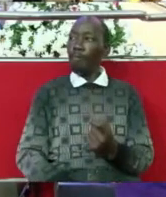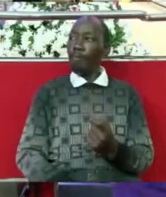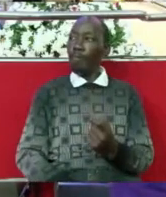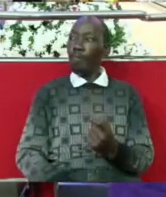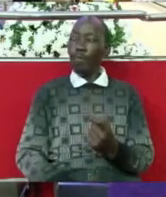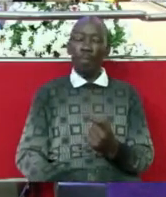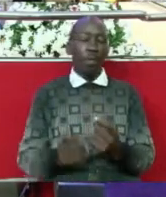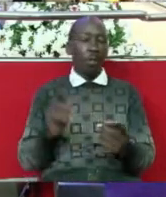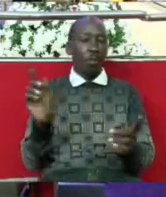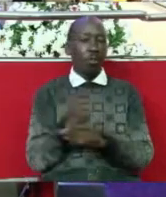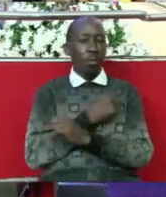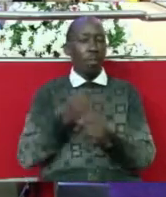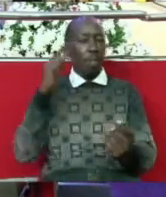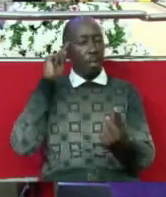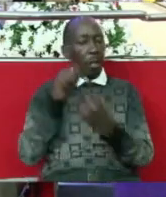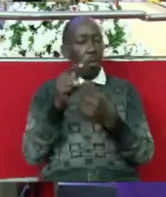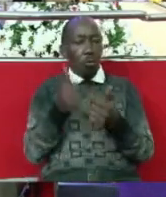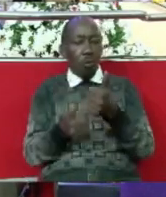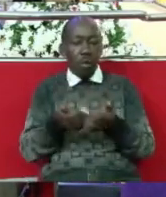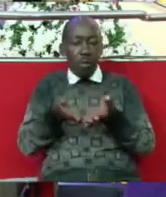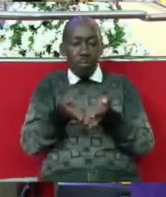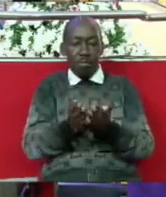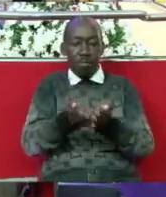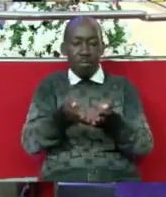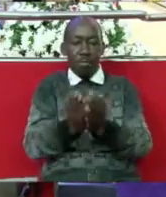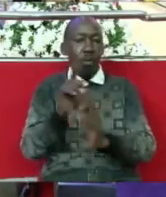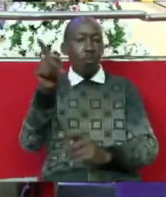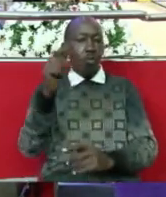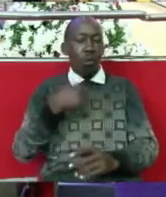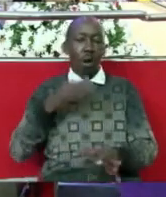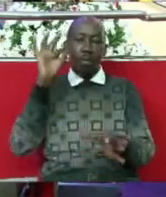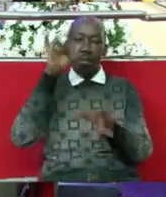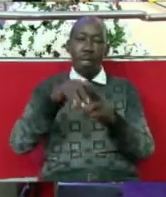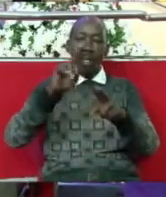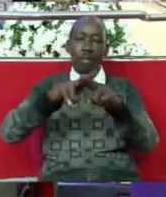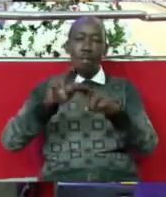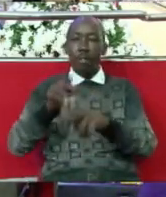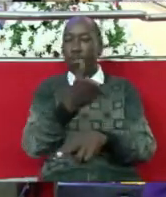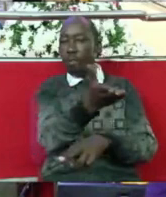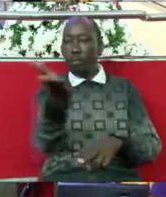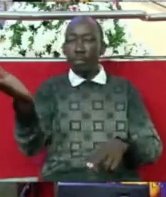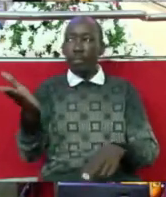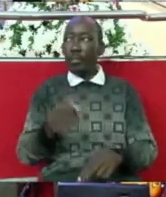It does not matter which ship you've already paid for as you're sitting here.